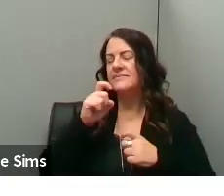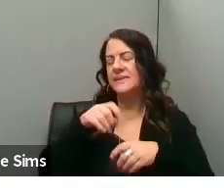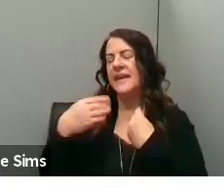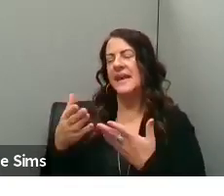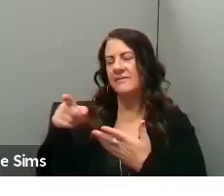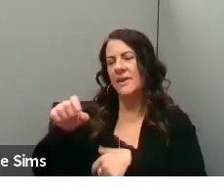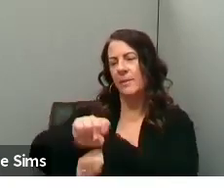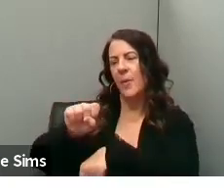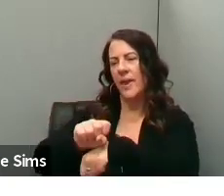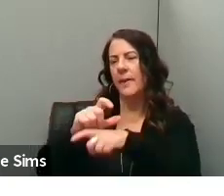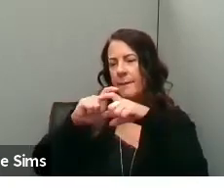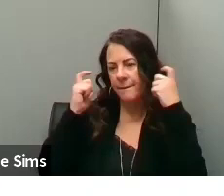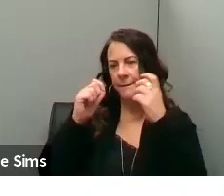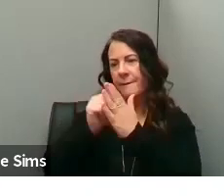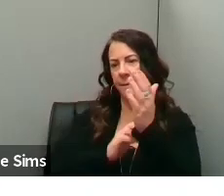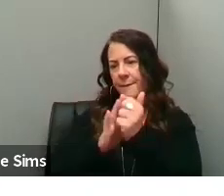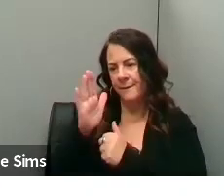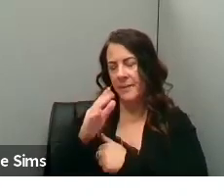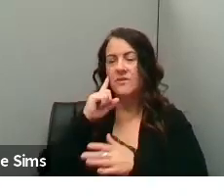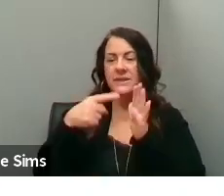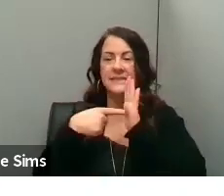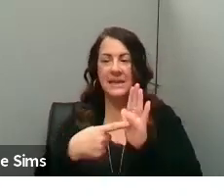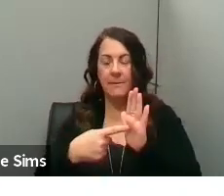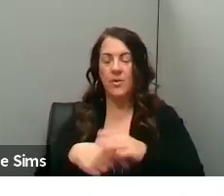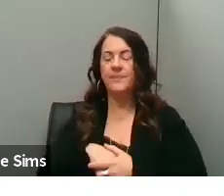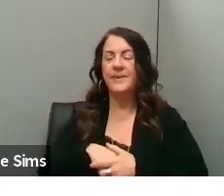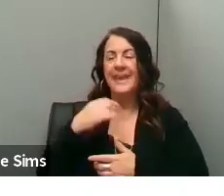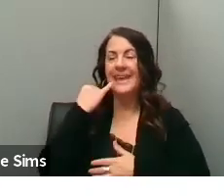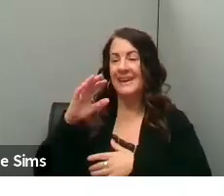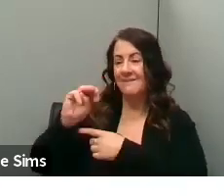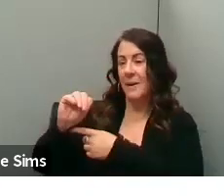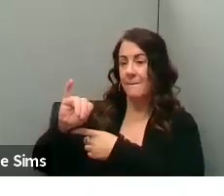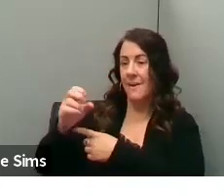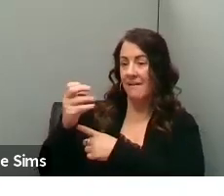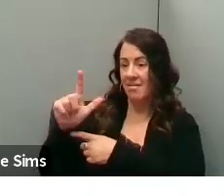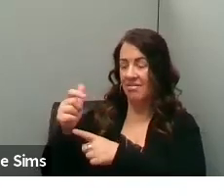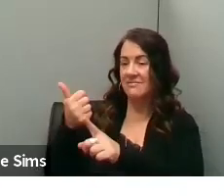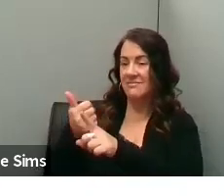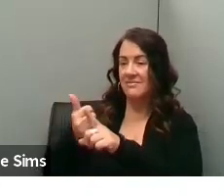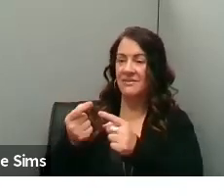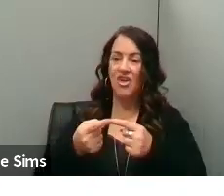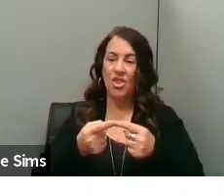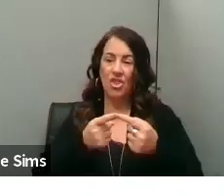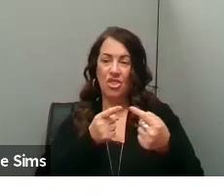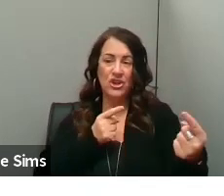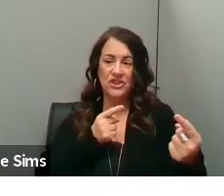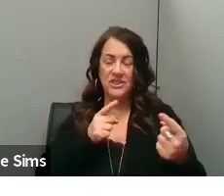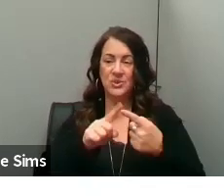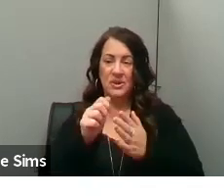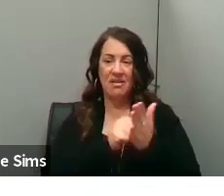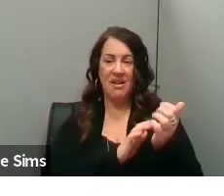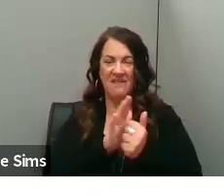this hypothetical, if Michael was allergic to latex gloves and he needed gloves,